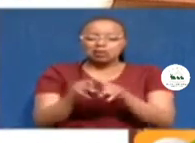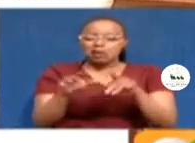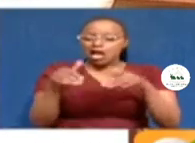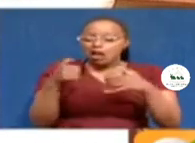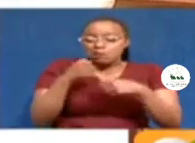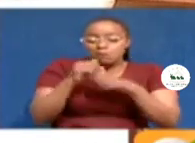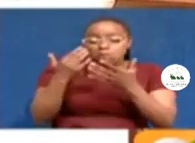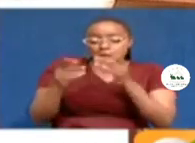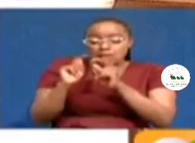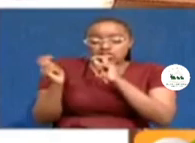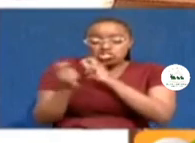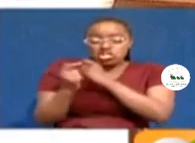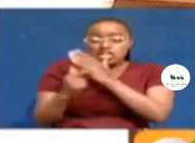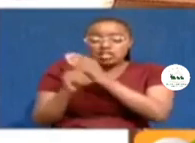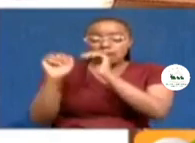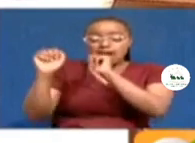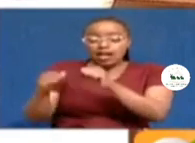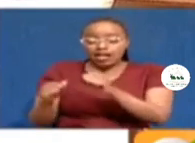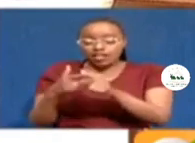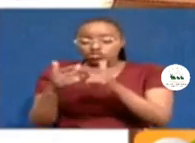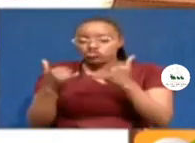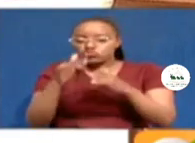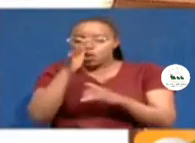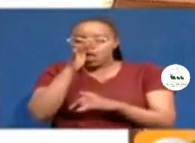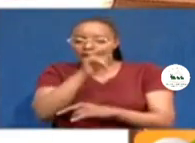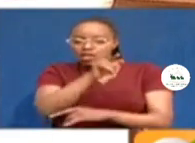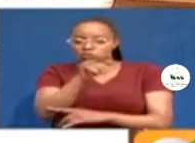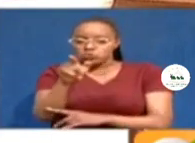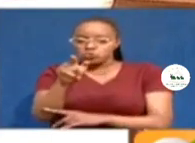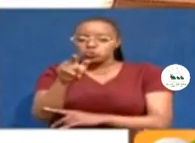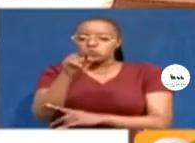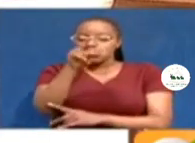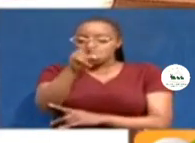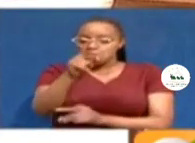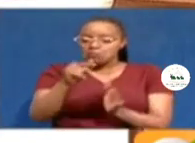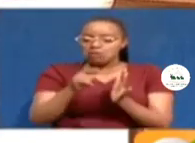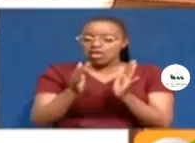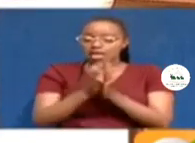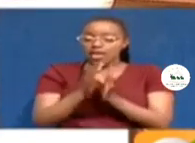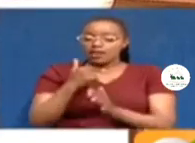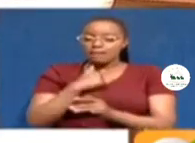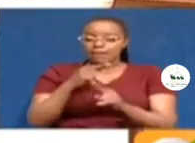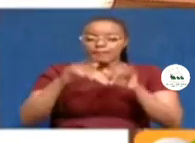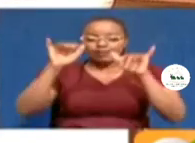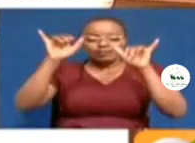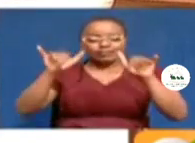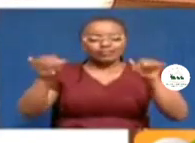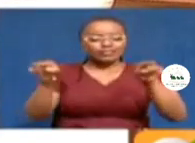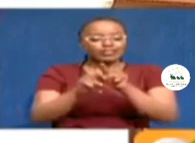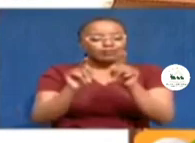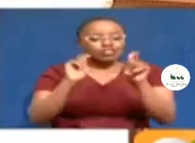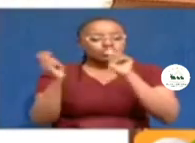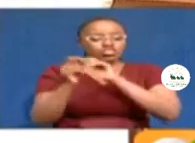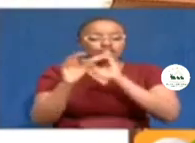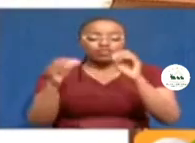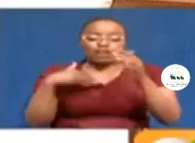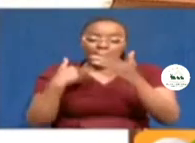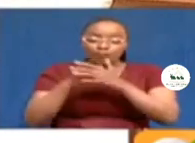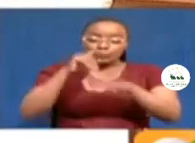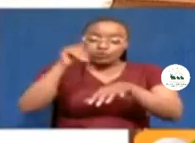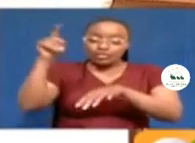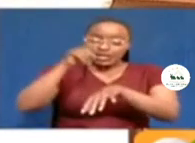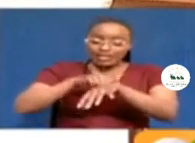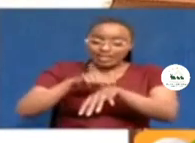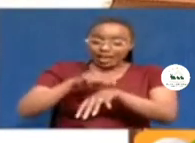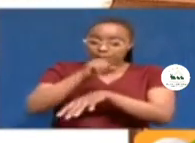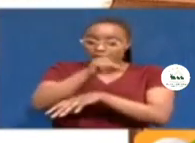may change to delude you and I, but it remains the same. Yeah. Until the day that